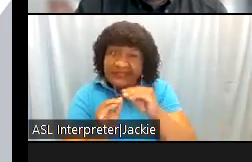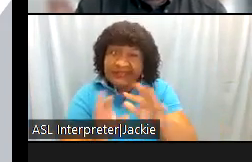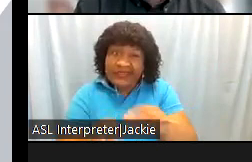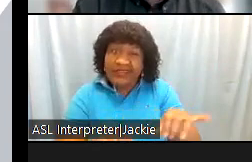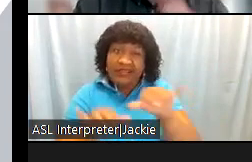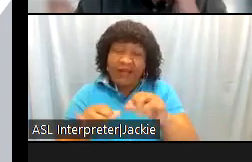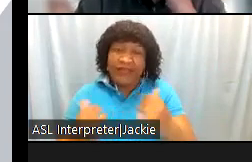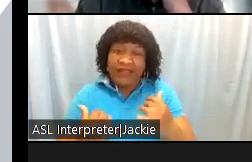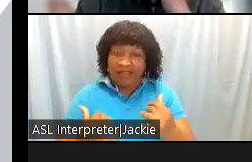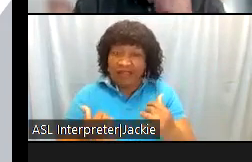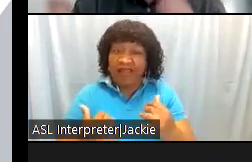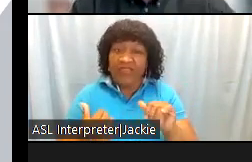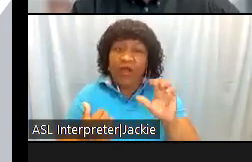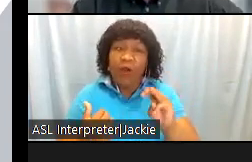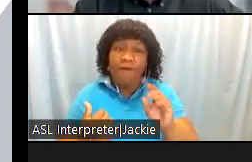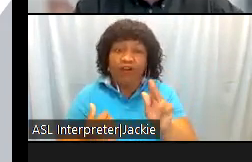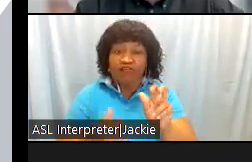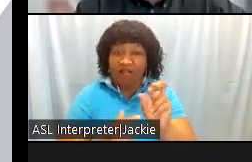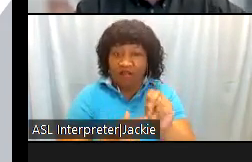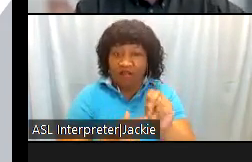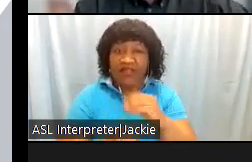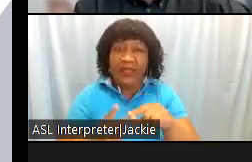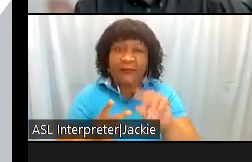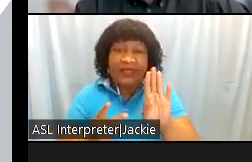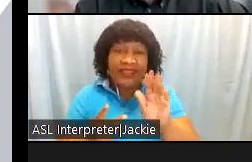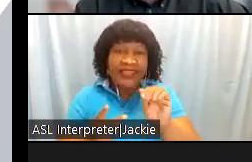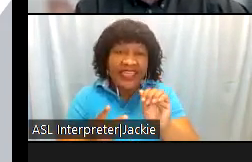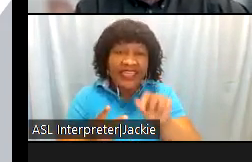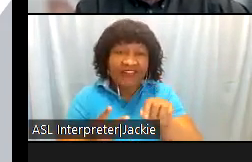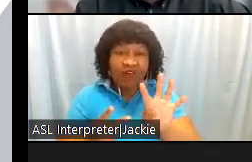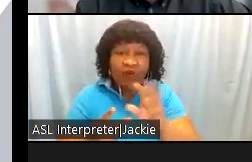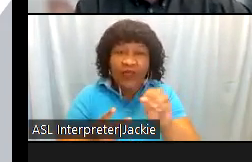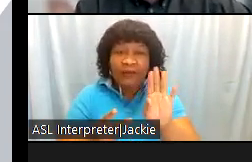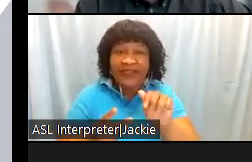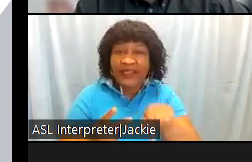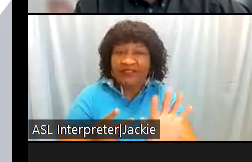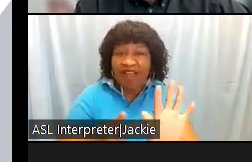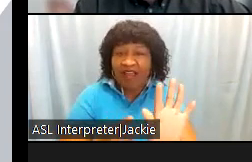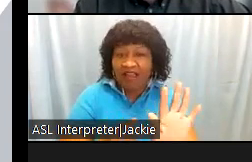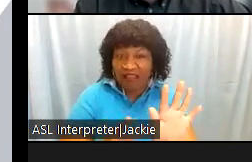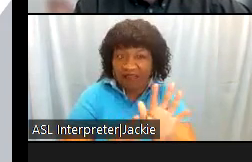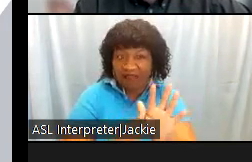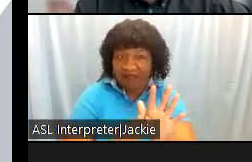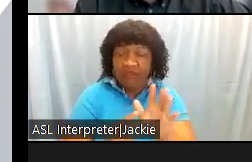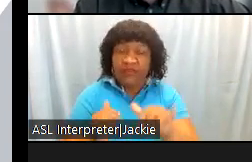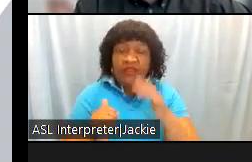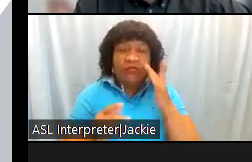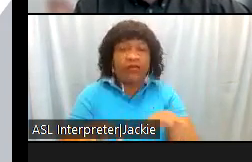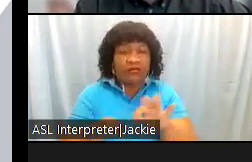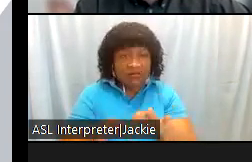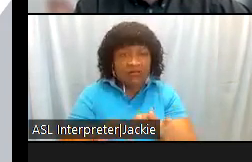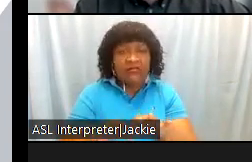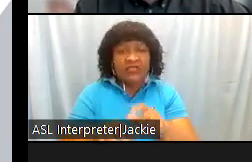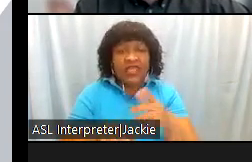current variants, which are the Omicron and the BA4 and 5. So that's why, since it has